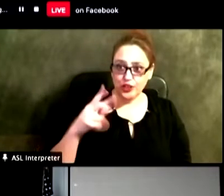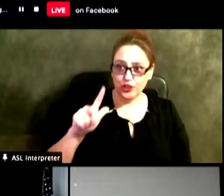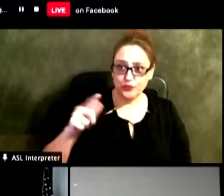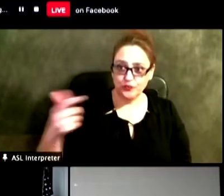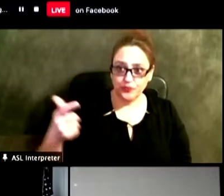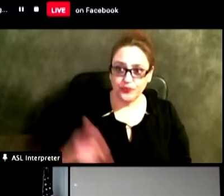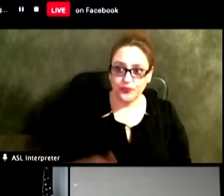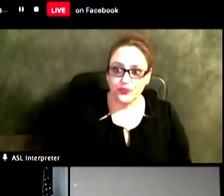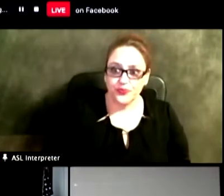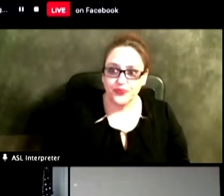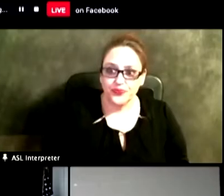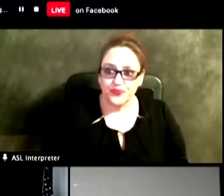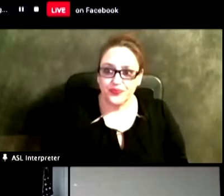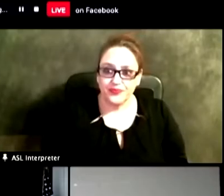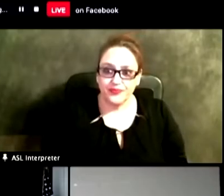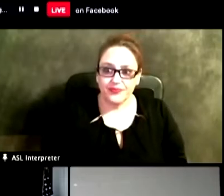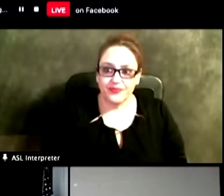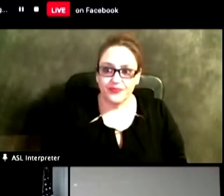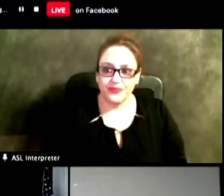please go ahead. You're on the air. All